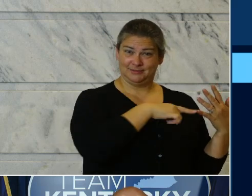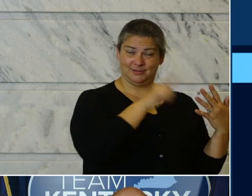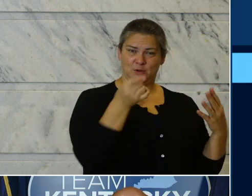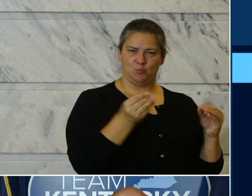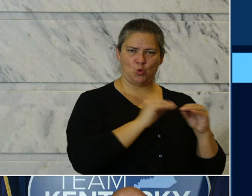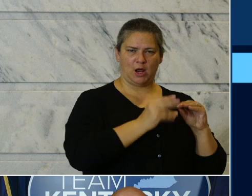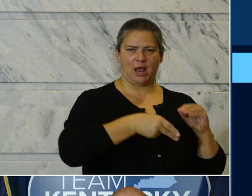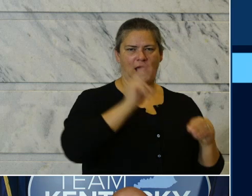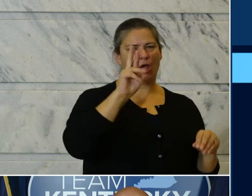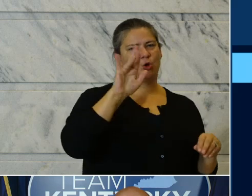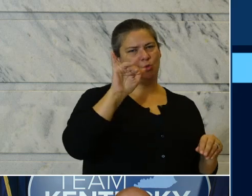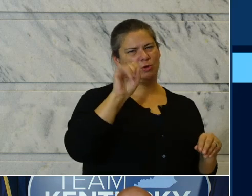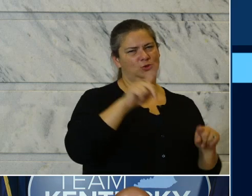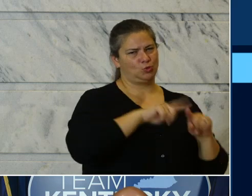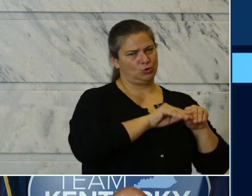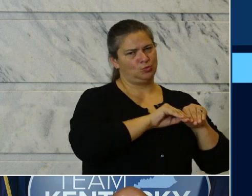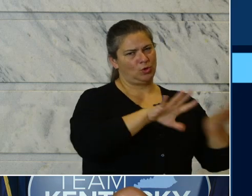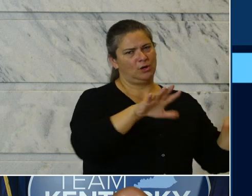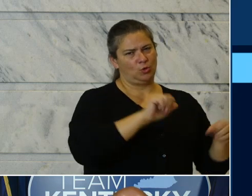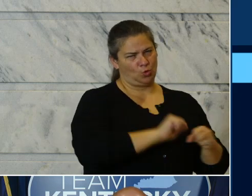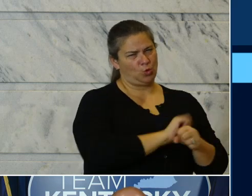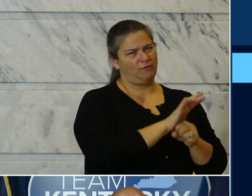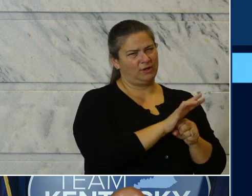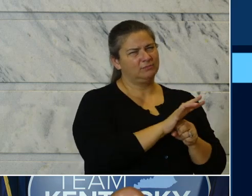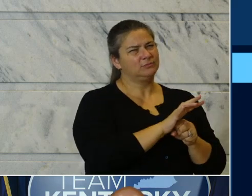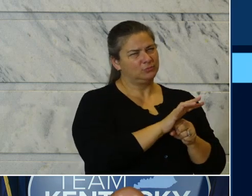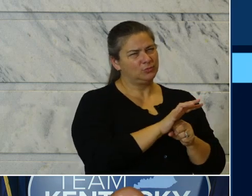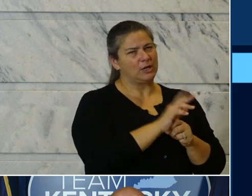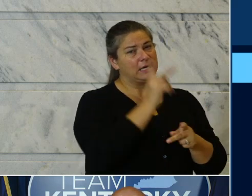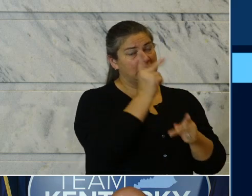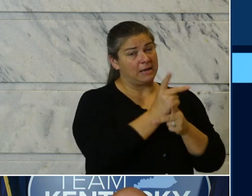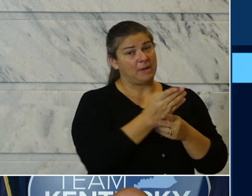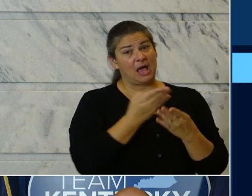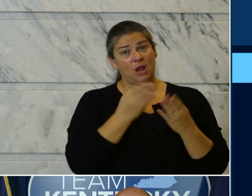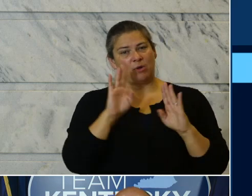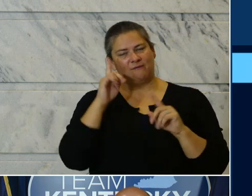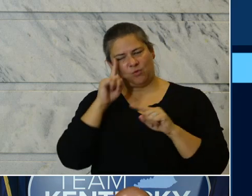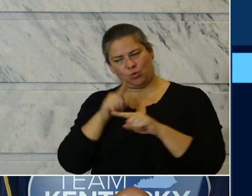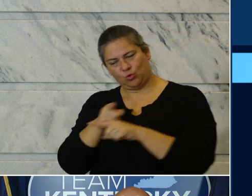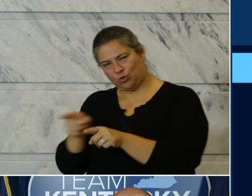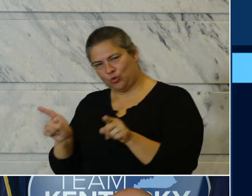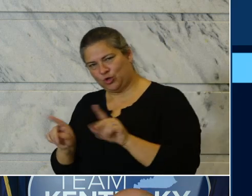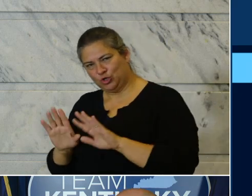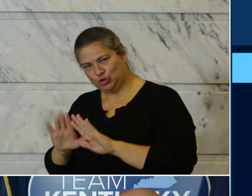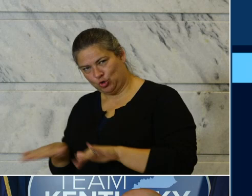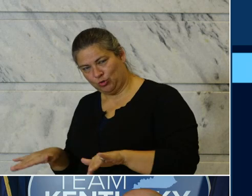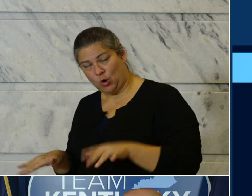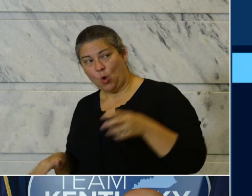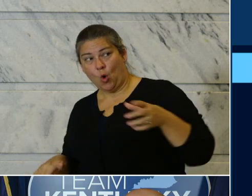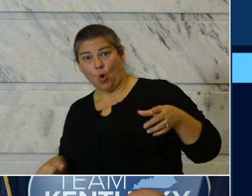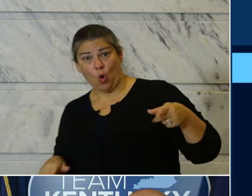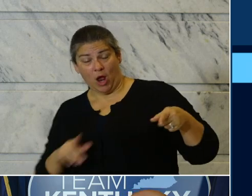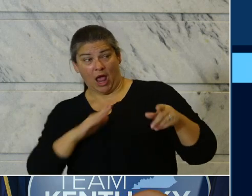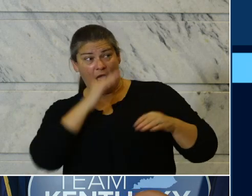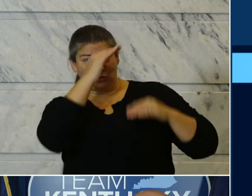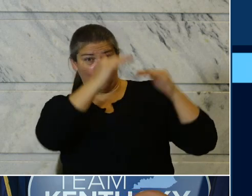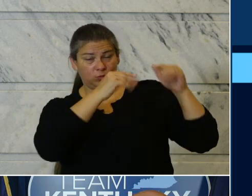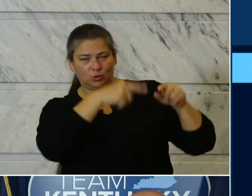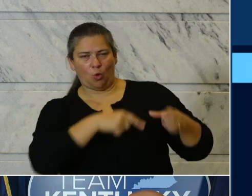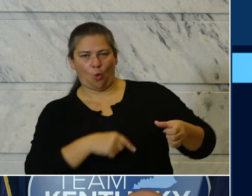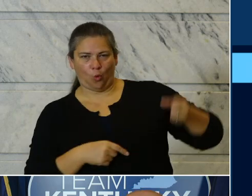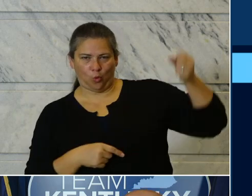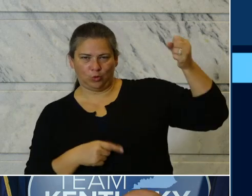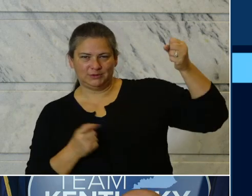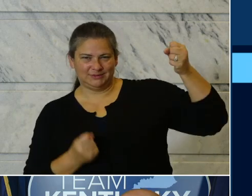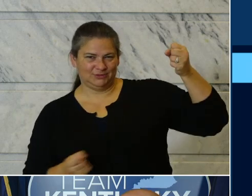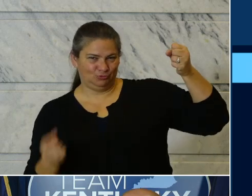risk of spreading disease. So please, let's leave Halloween for the kids this year. It'll still be there for the adults when we come back next year. So on our